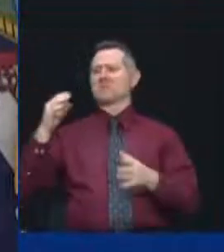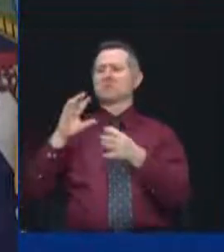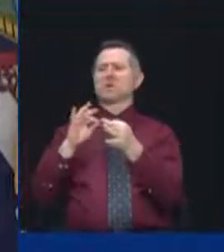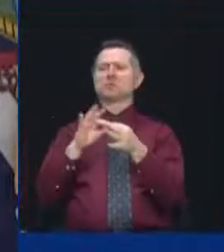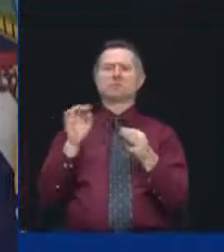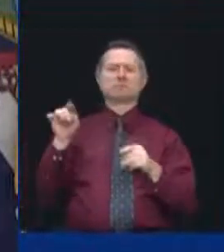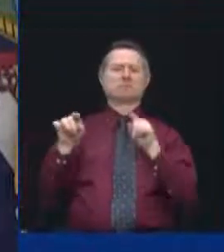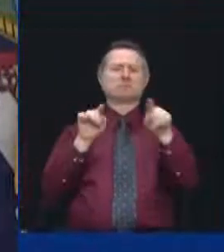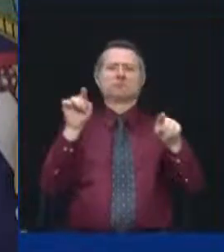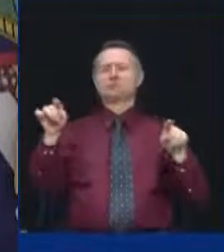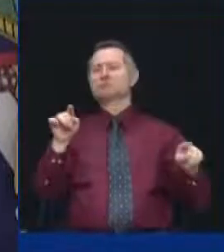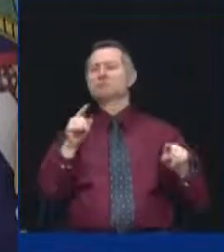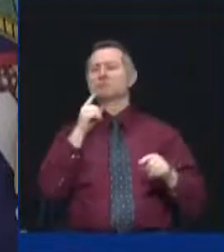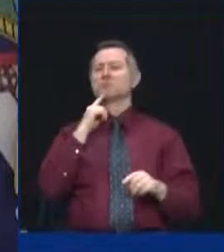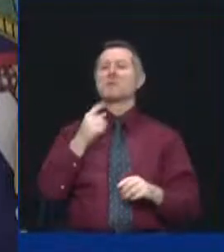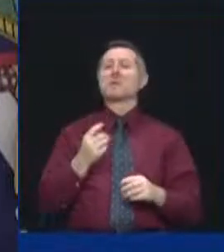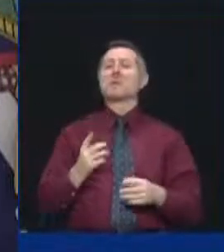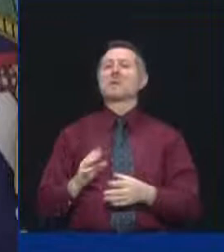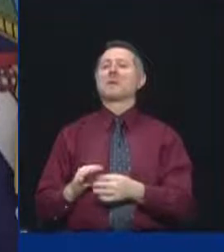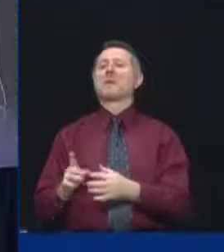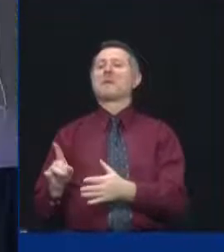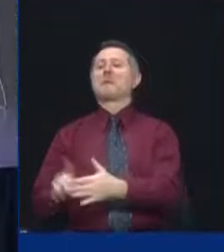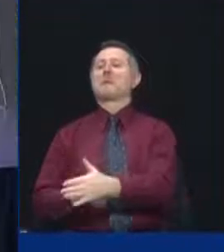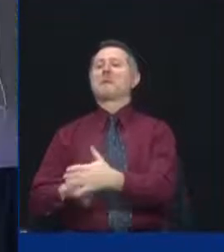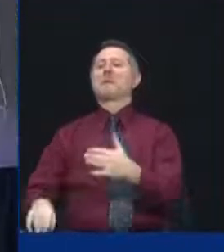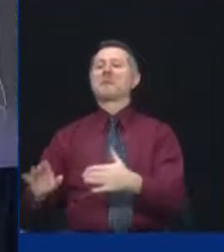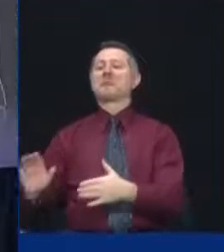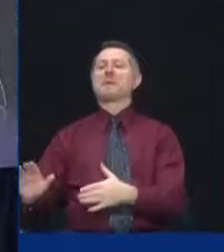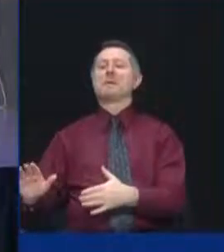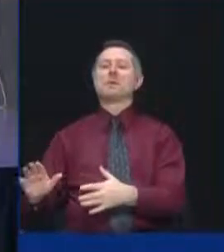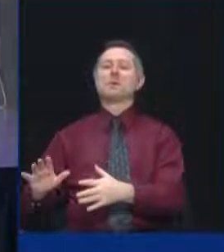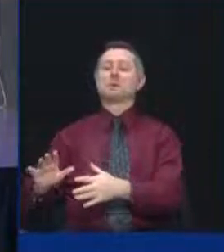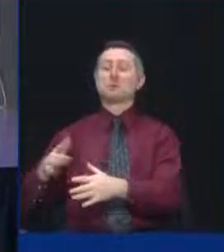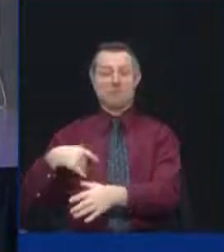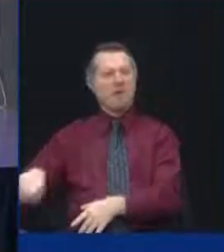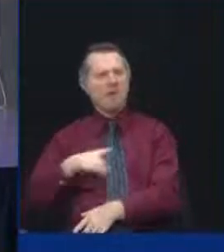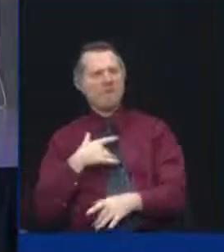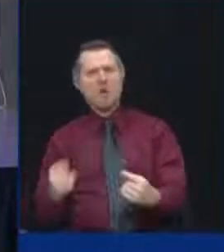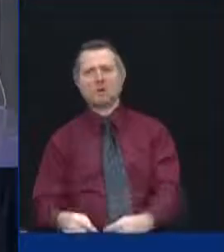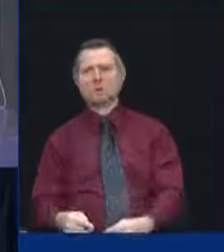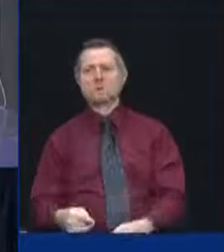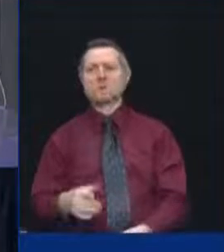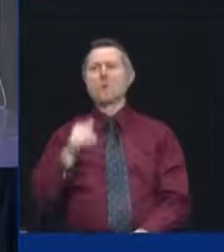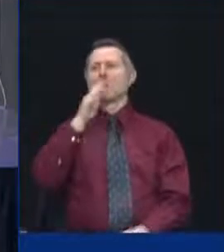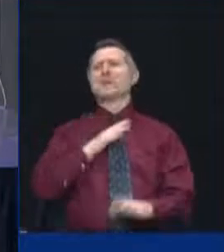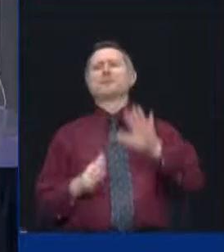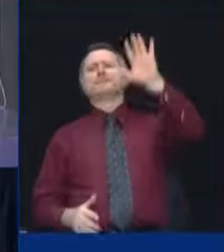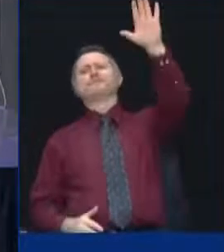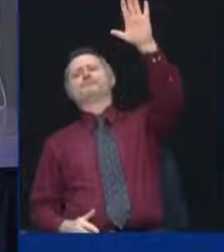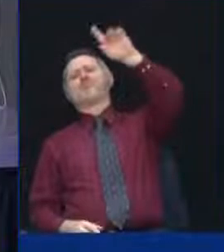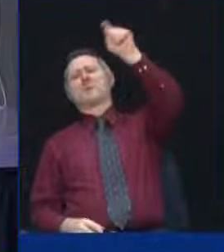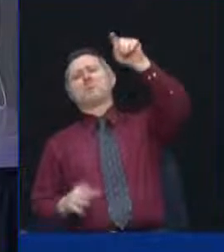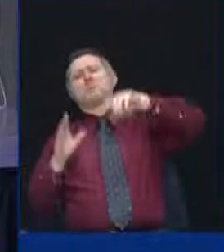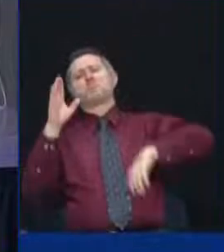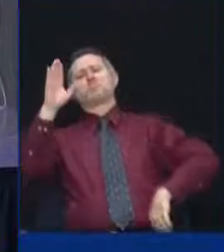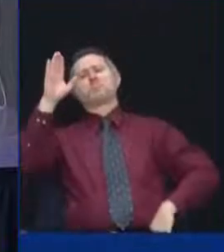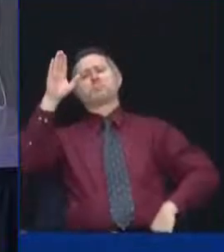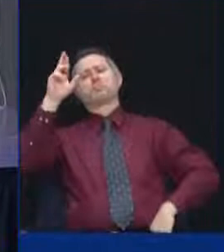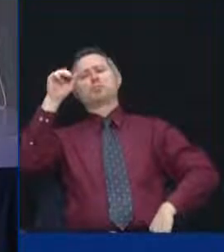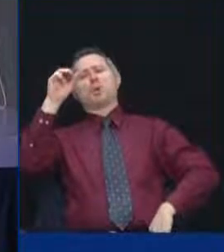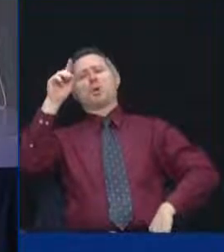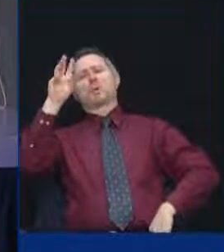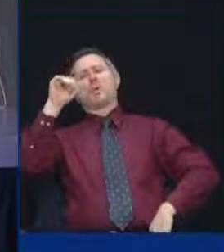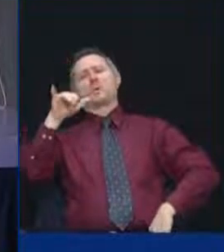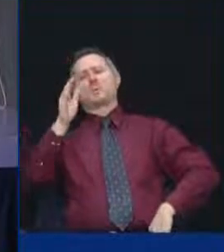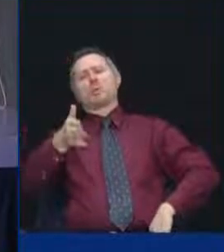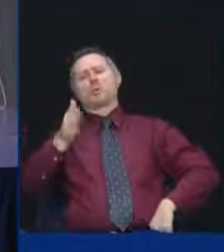destructive, you know. Governor, what are the specifics of the Broadway reopening? Tickets are going on sale. Do you know